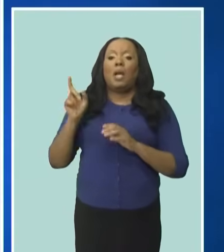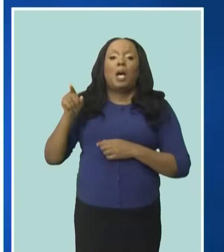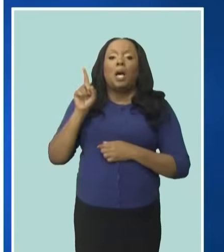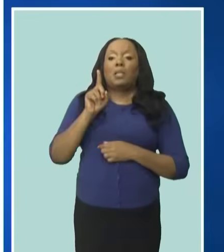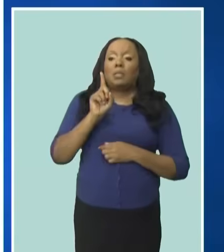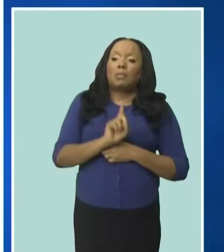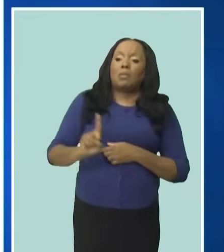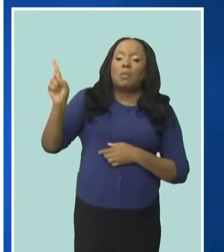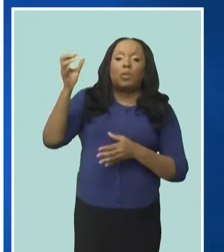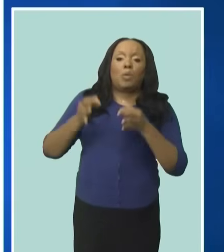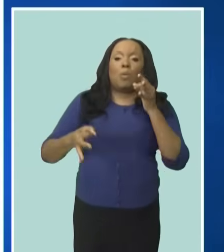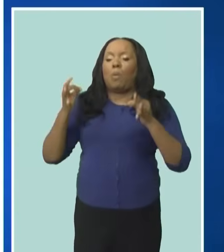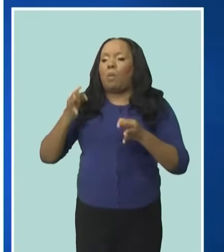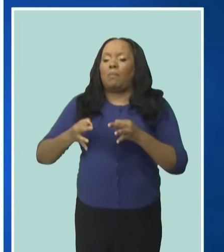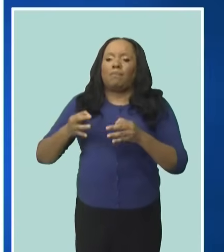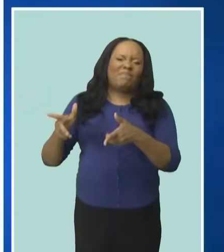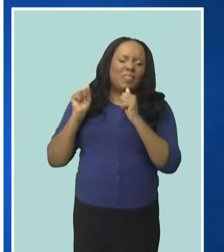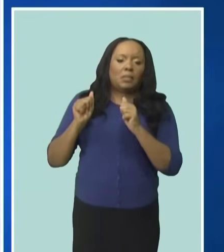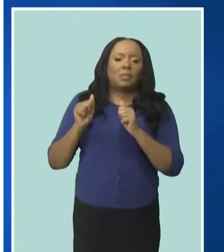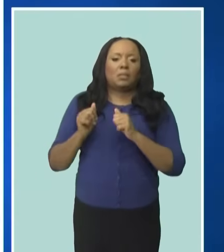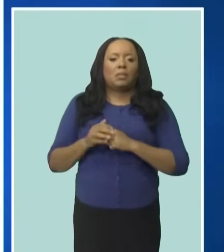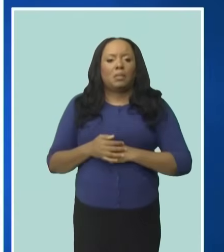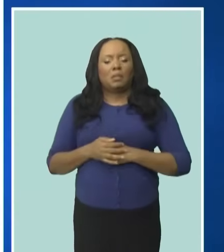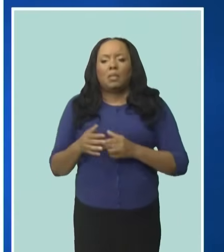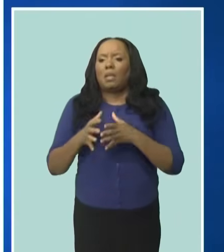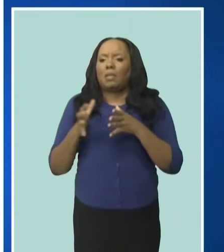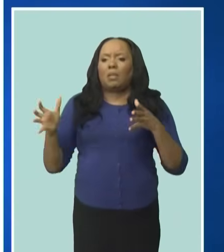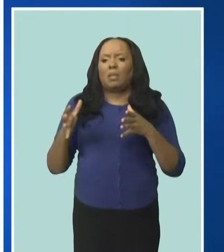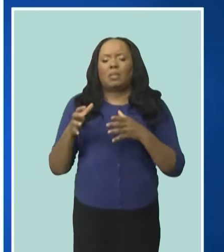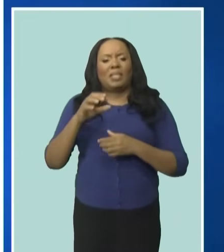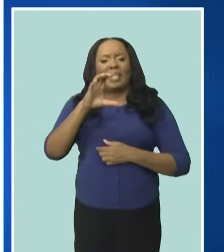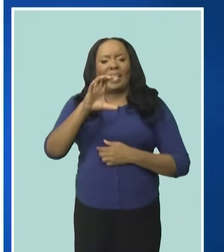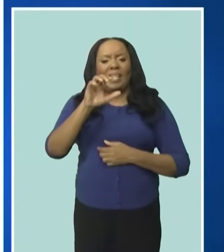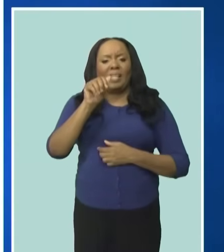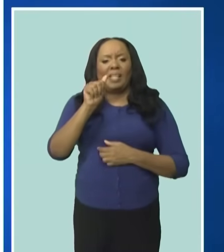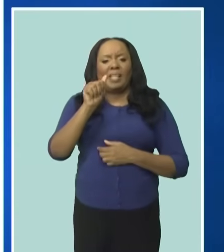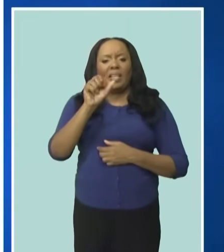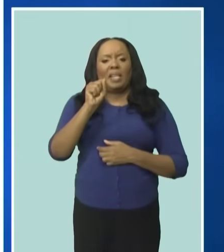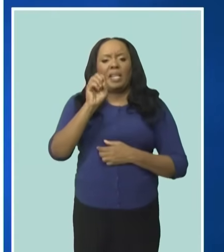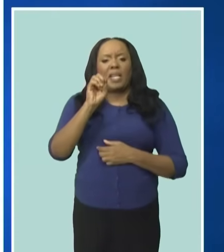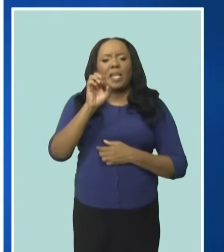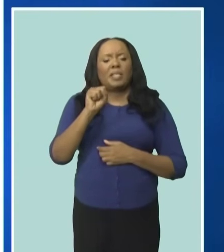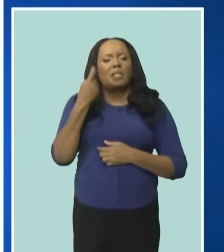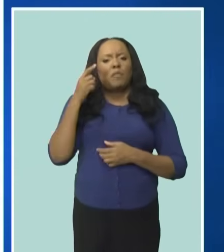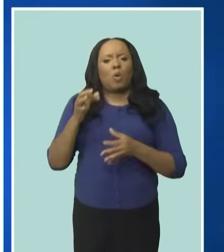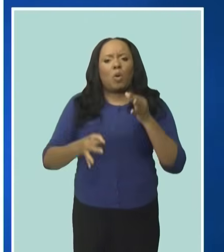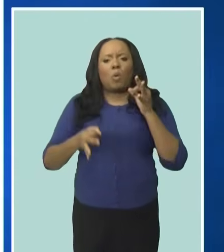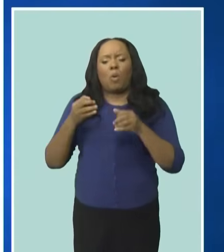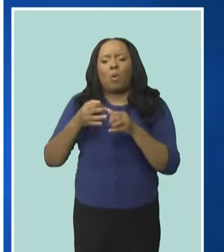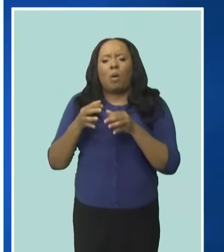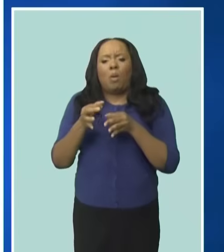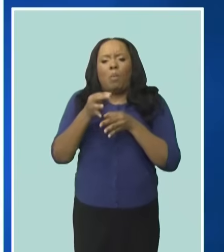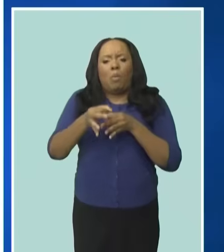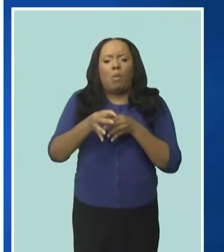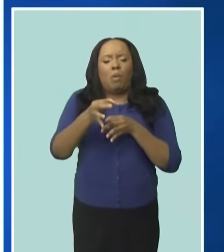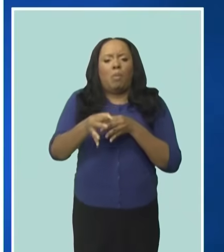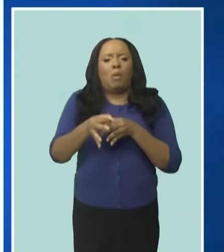because a lot of these cases in the court are backup cases, because obviously you have a police